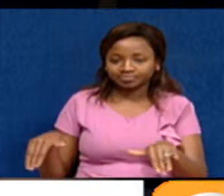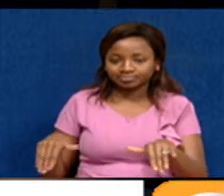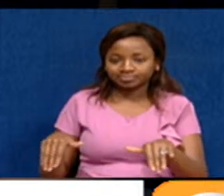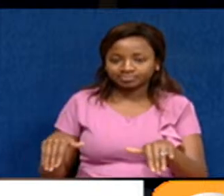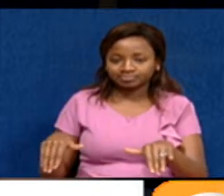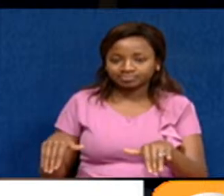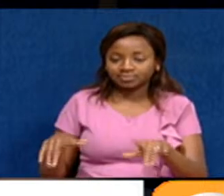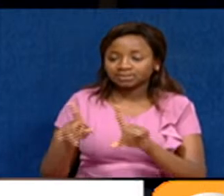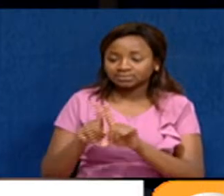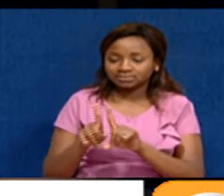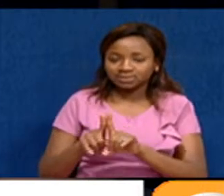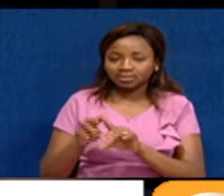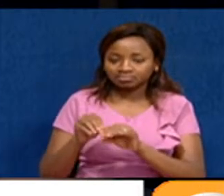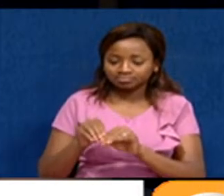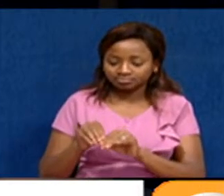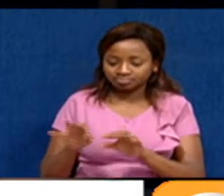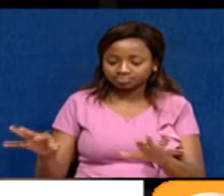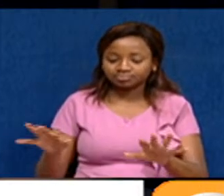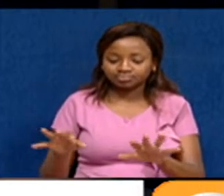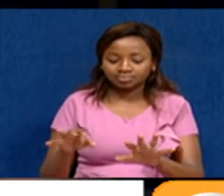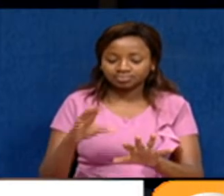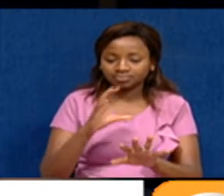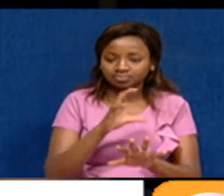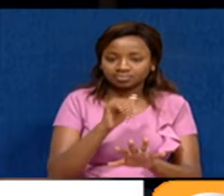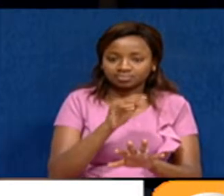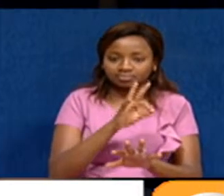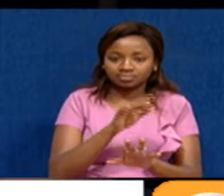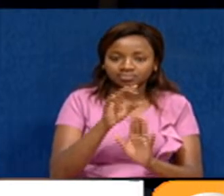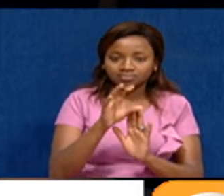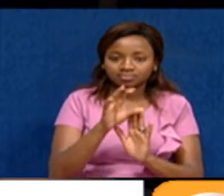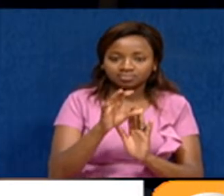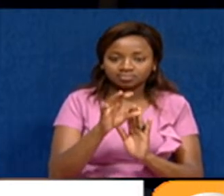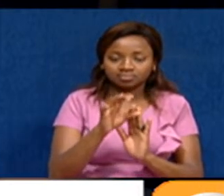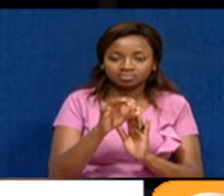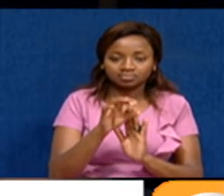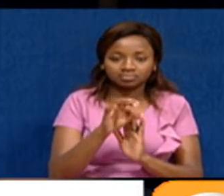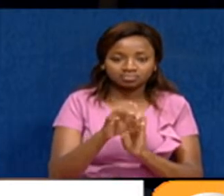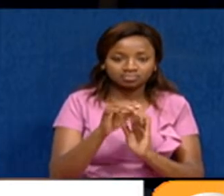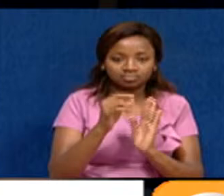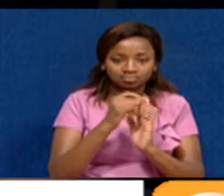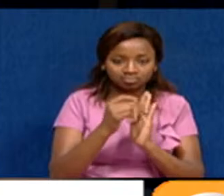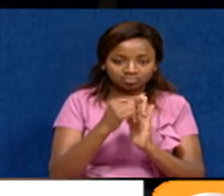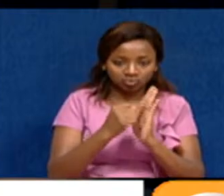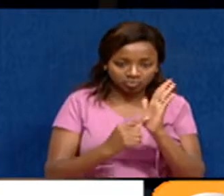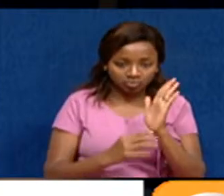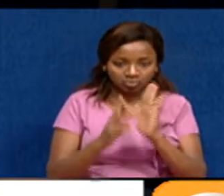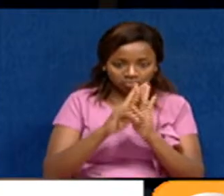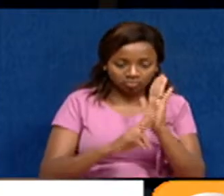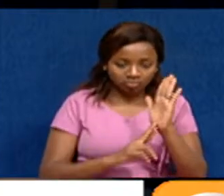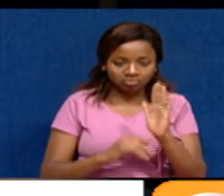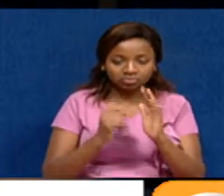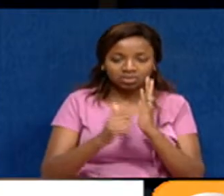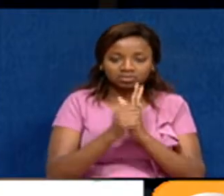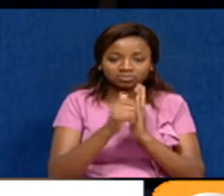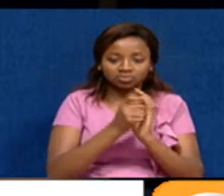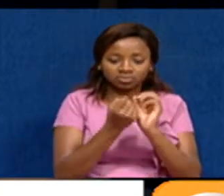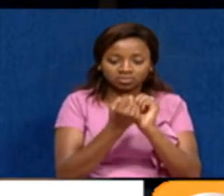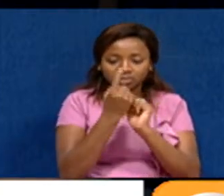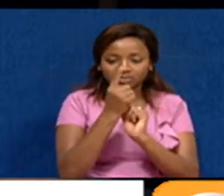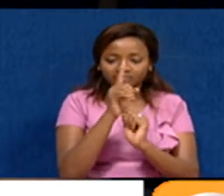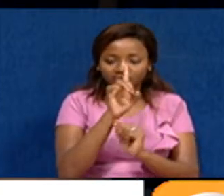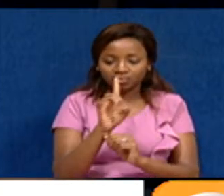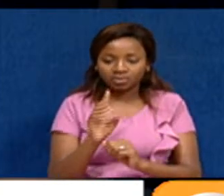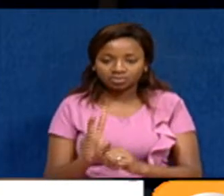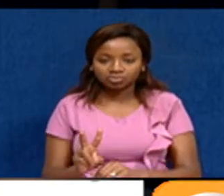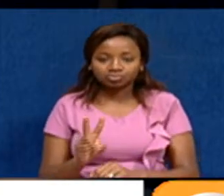same is replicated in the CAF constitution, CAF statutes, Article 11, 1 and 2.